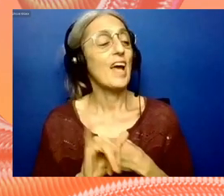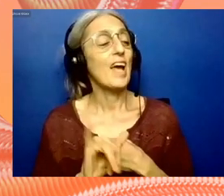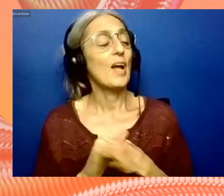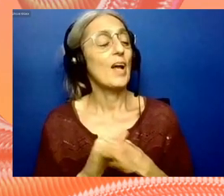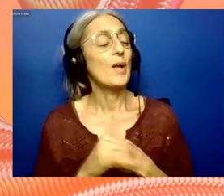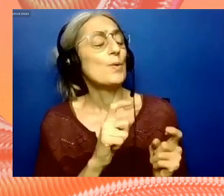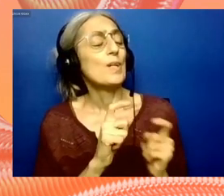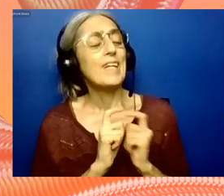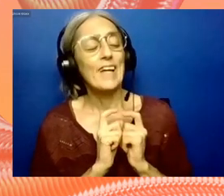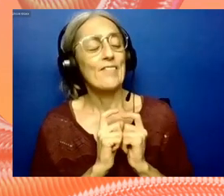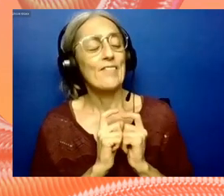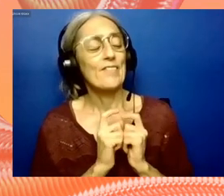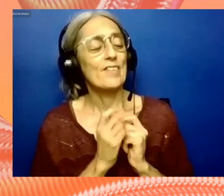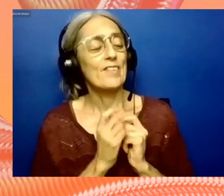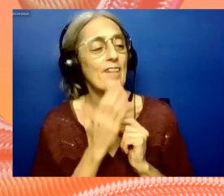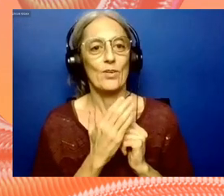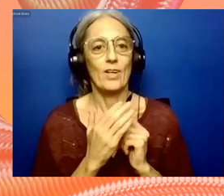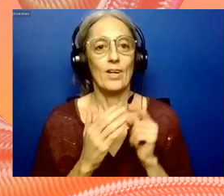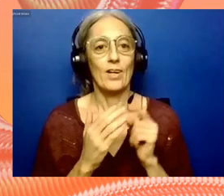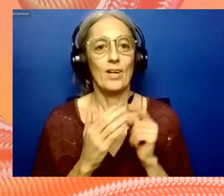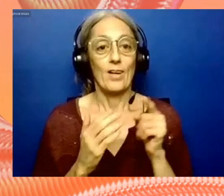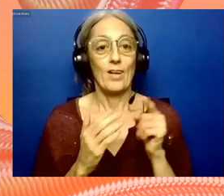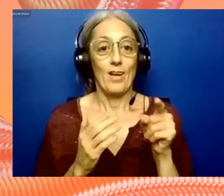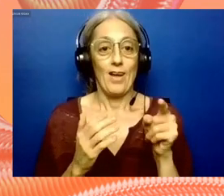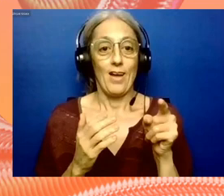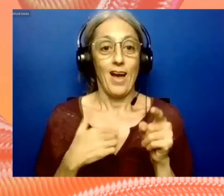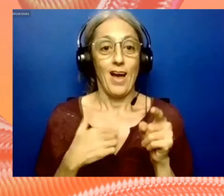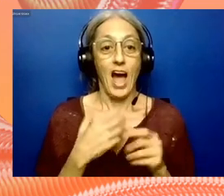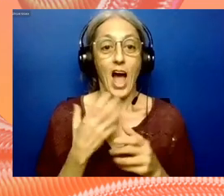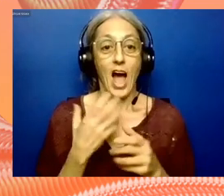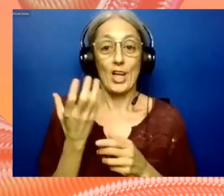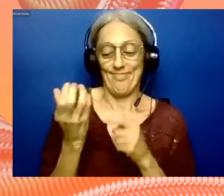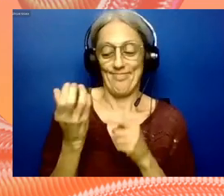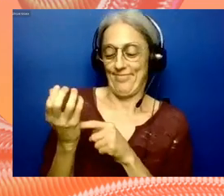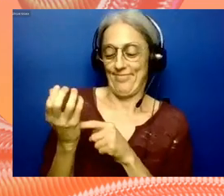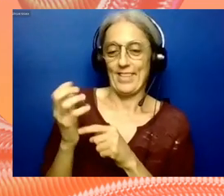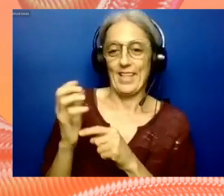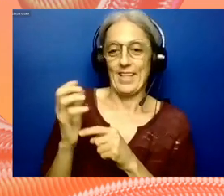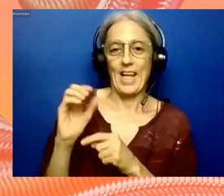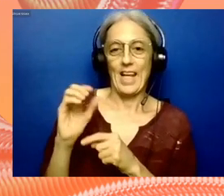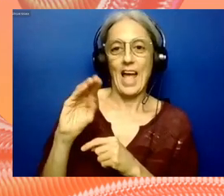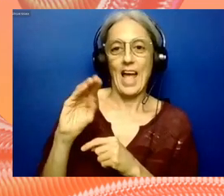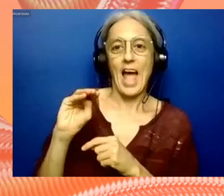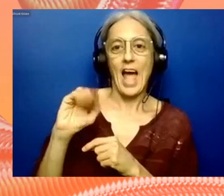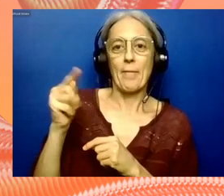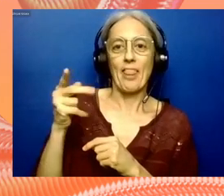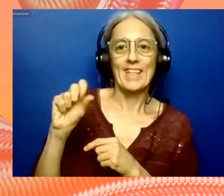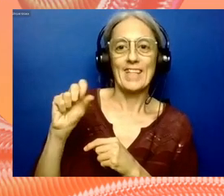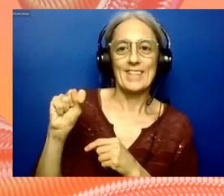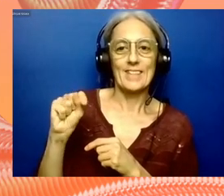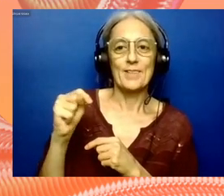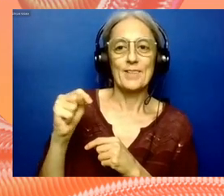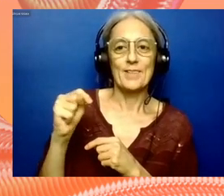holding my giant amethyst that I was also with me during the 2017 eclipse. Oh.